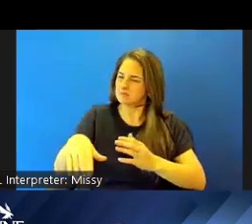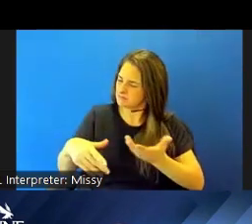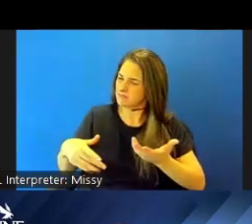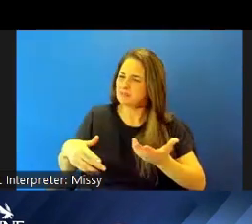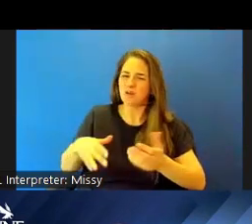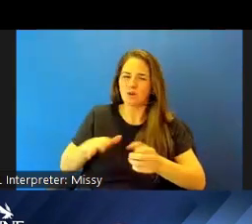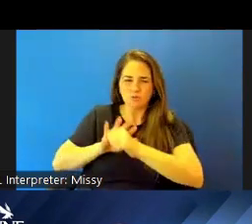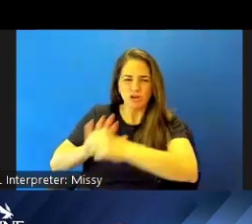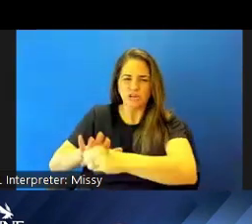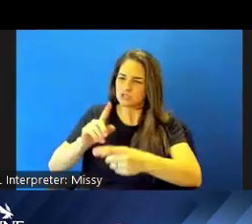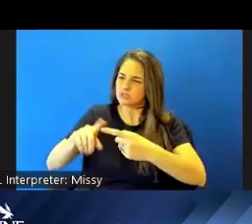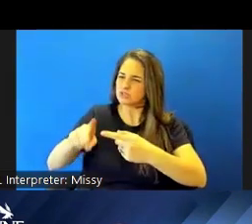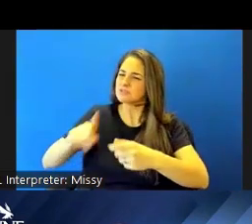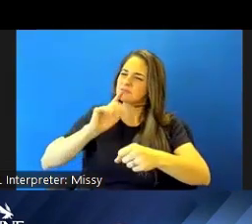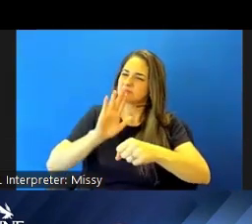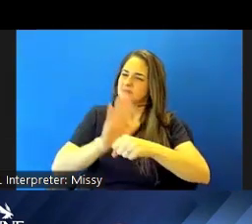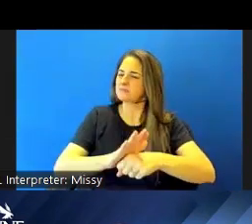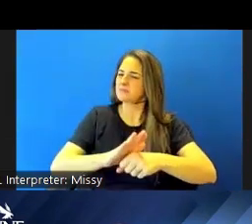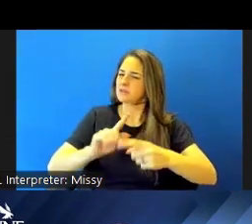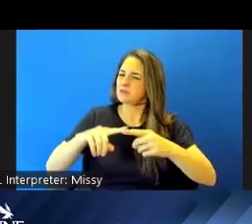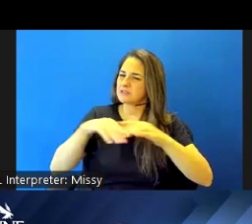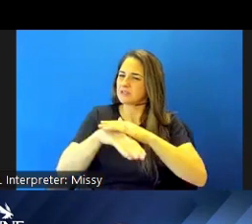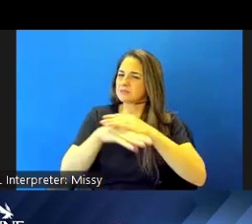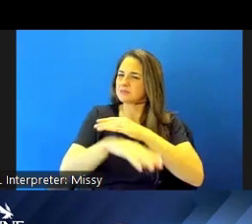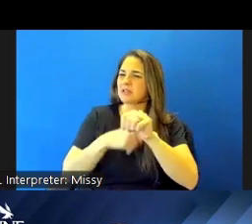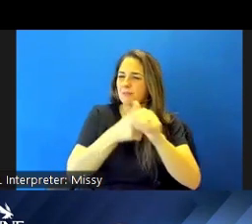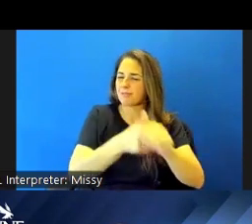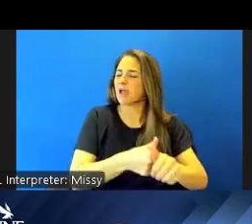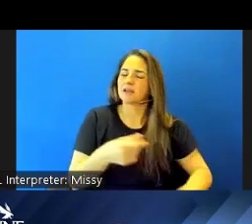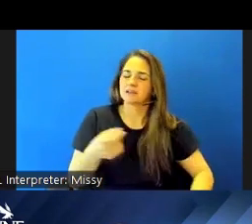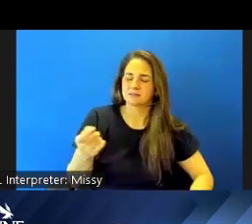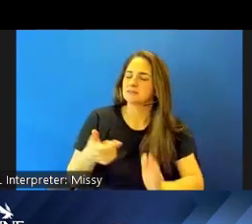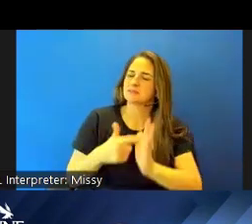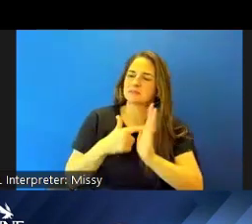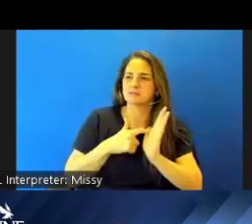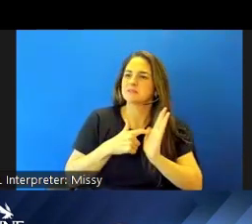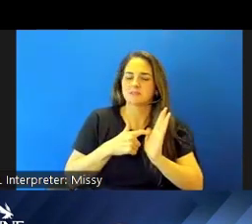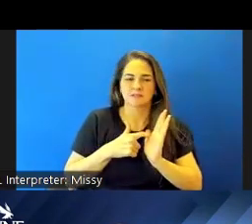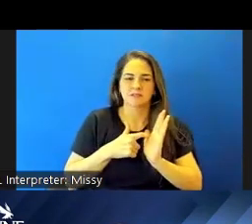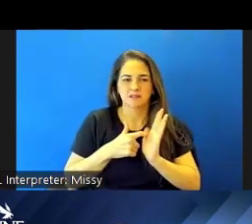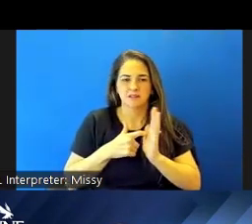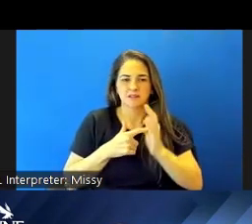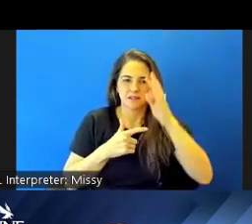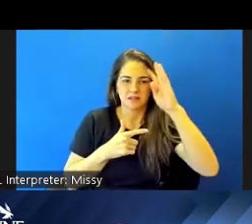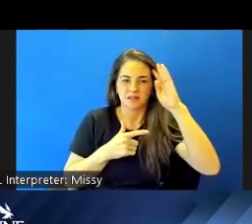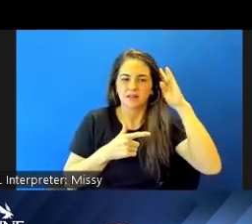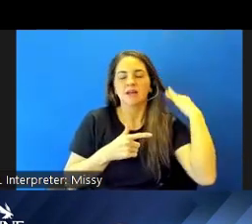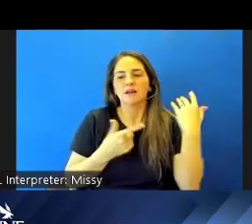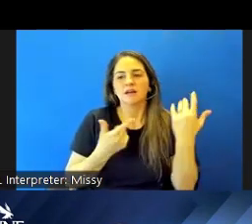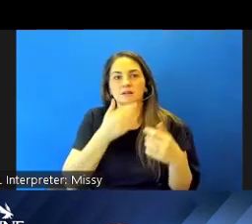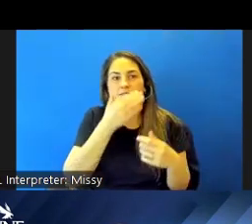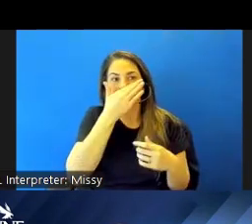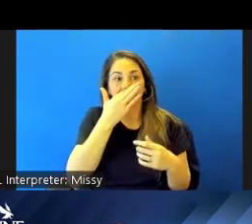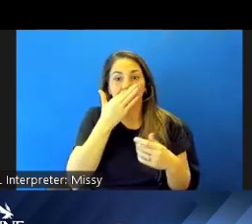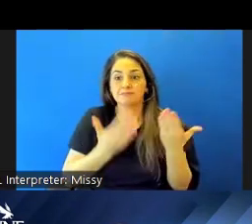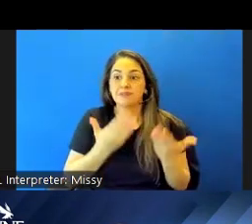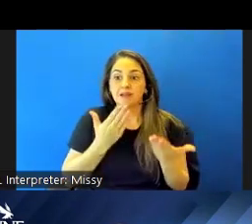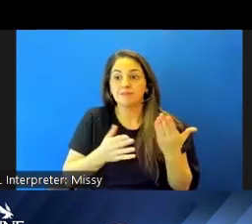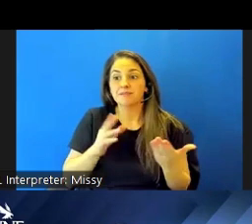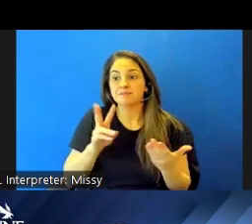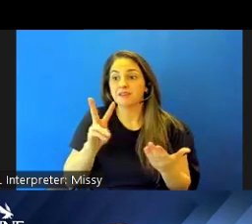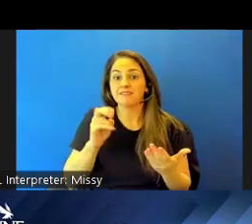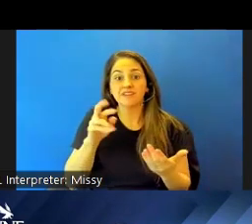of commitment to accessibility and accessibility compliance. So that means leveraging vendor